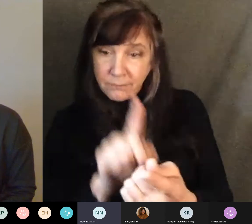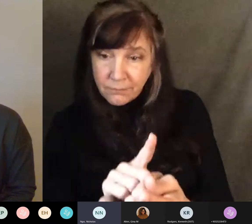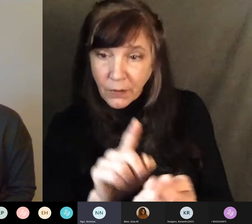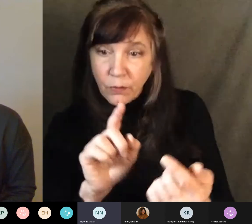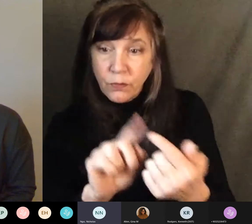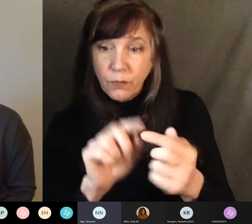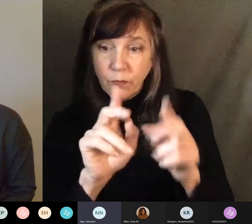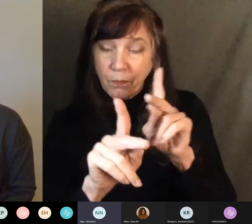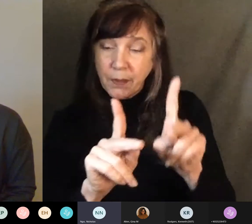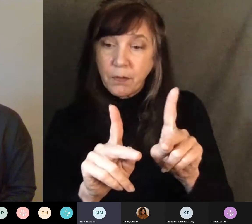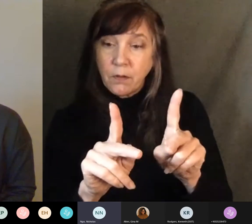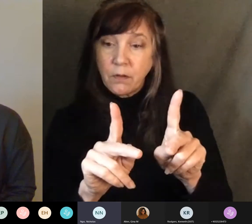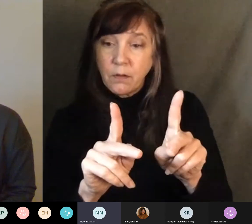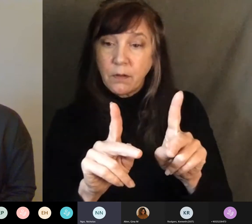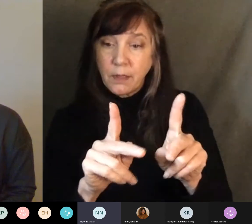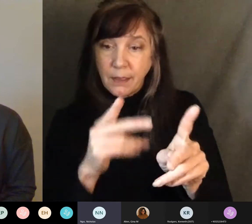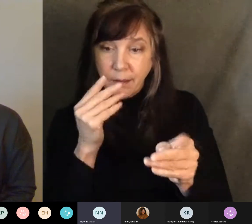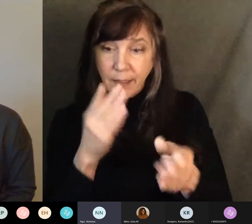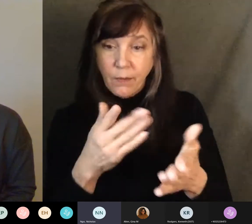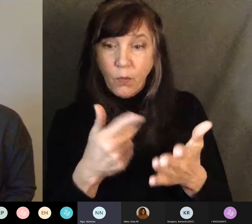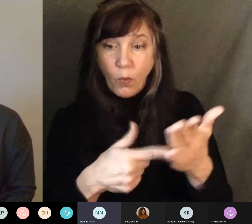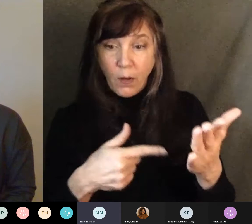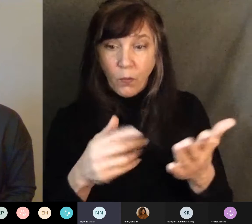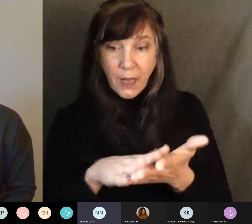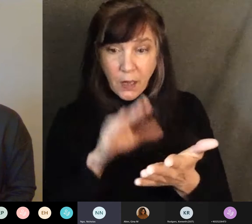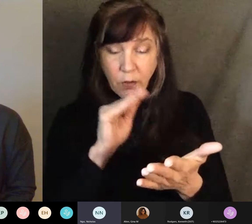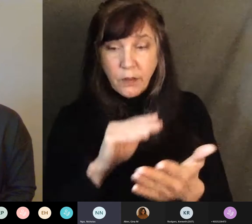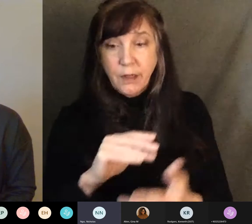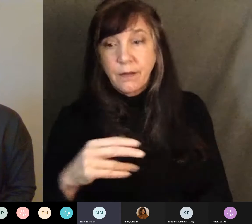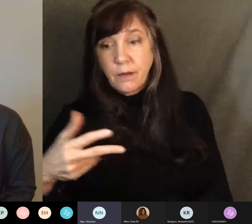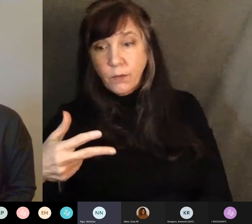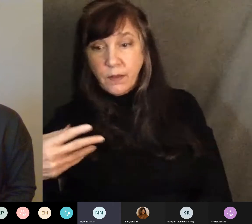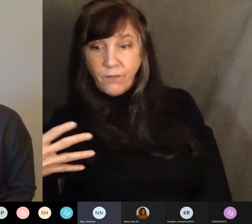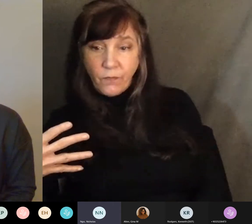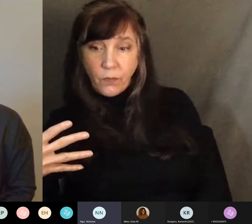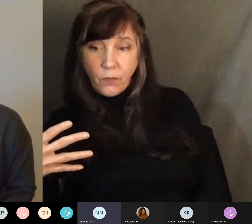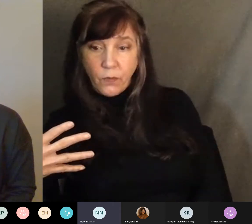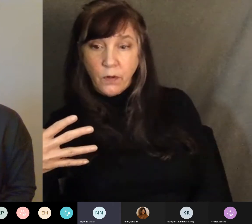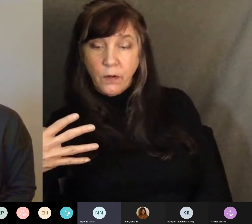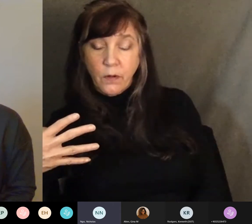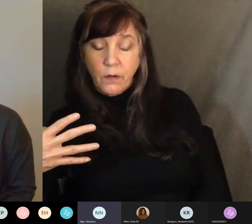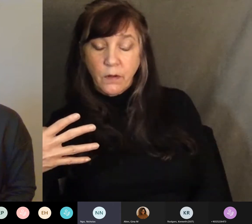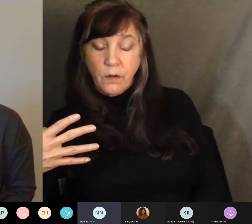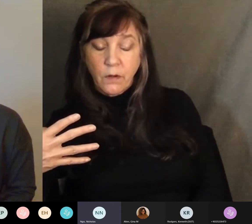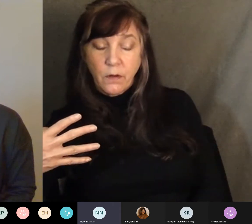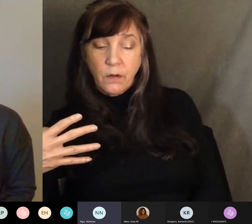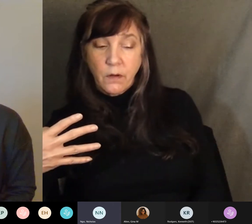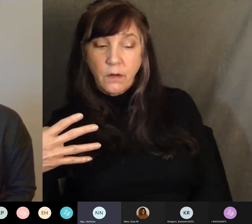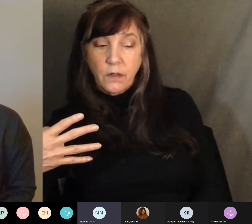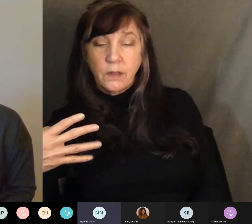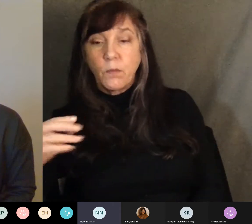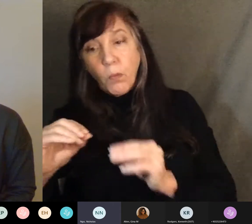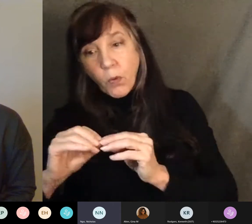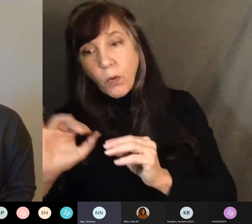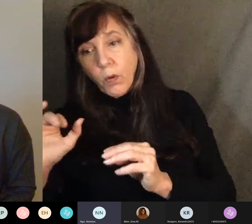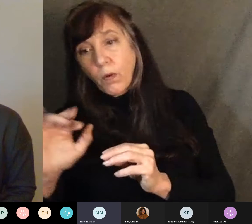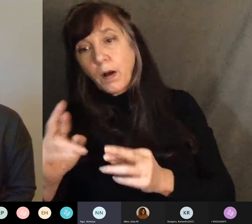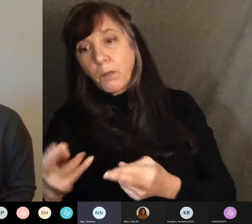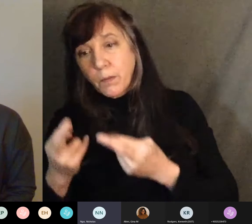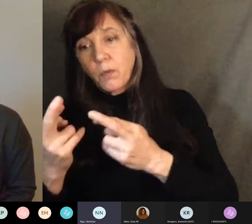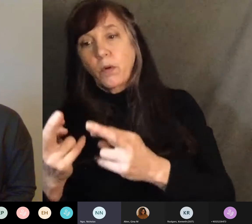the conversations. And then moving into phase 3 and 4 is when it solidifies into proposed strategies and